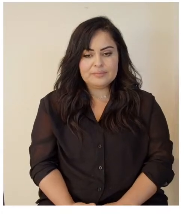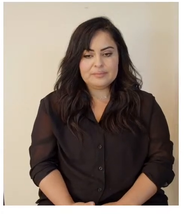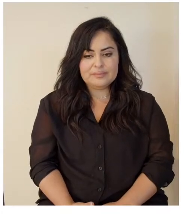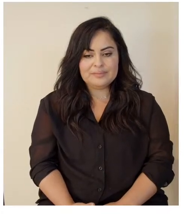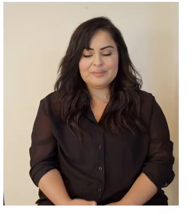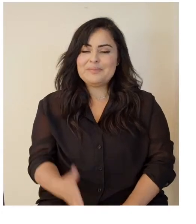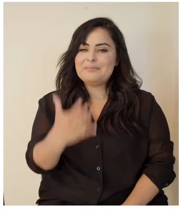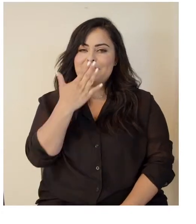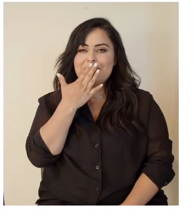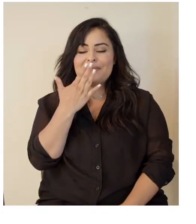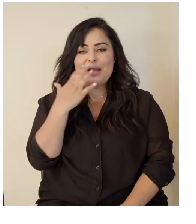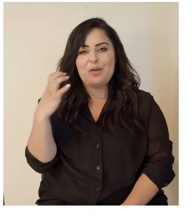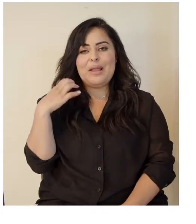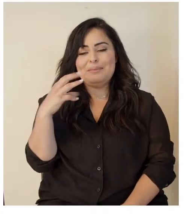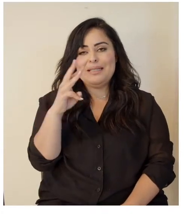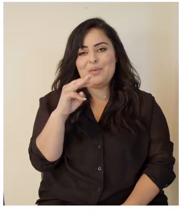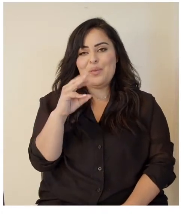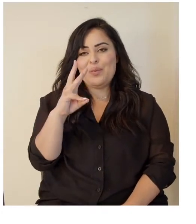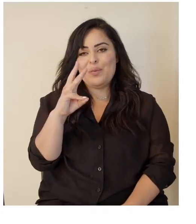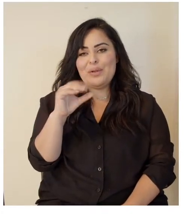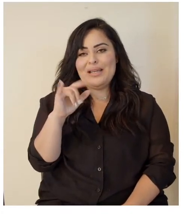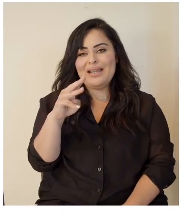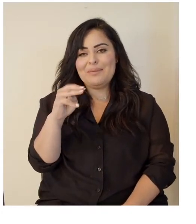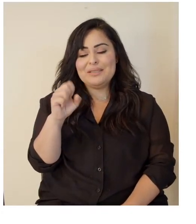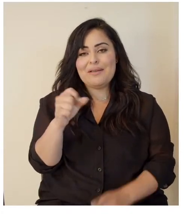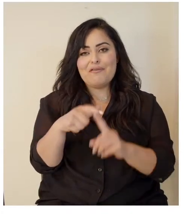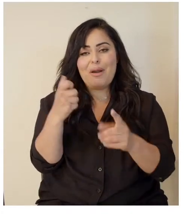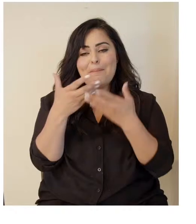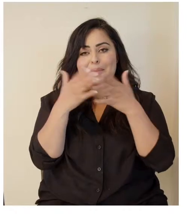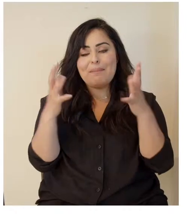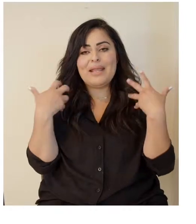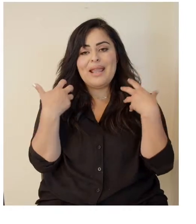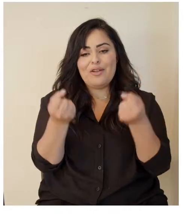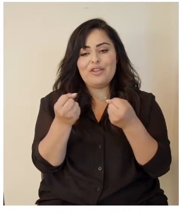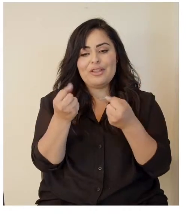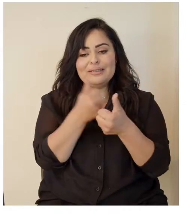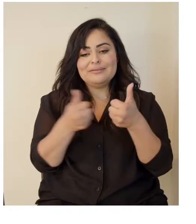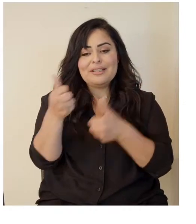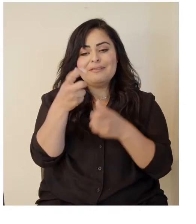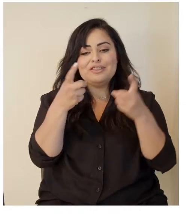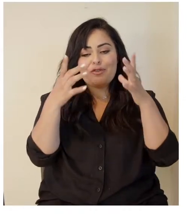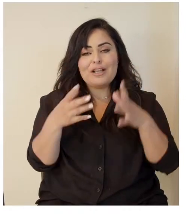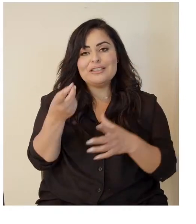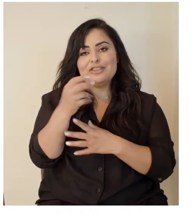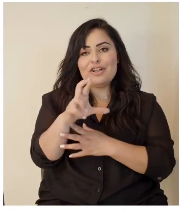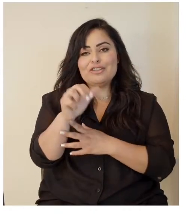All right, thank you, Captain Williams. Next, from the LA County Public Health is Chief Deputy Director, Dr. Anish Mahajan.